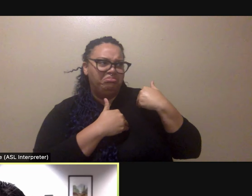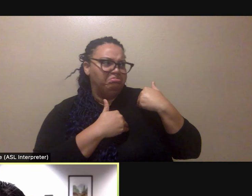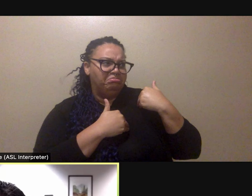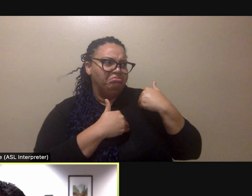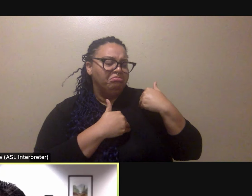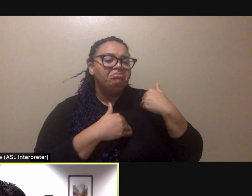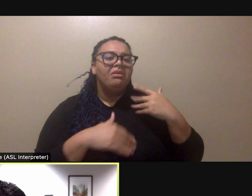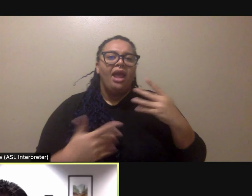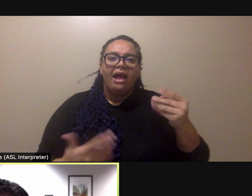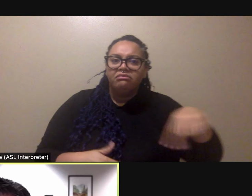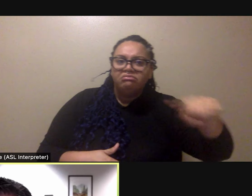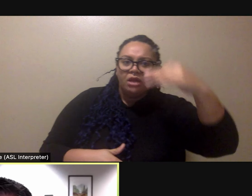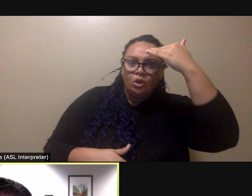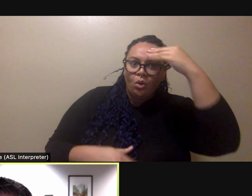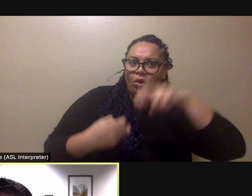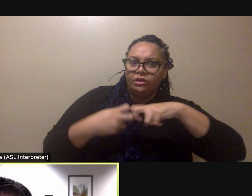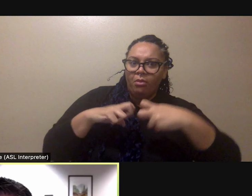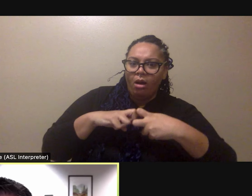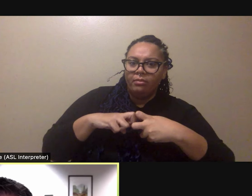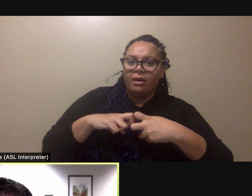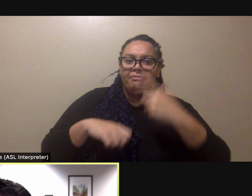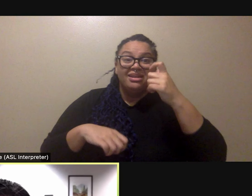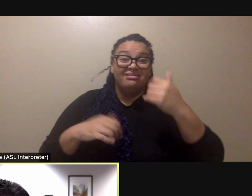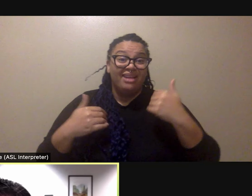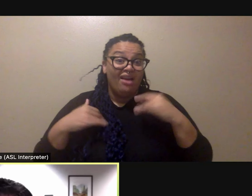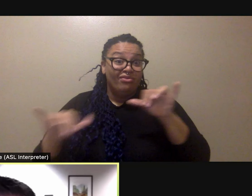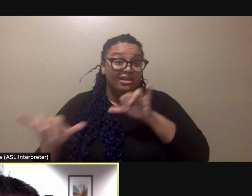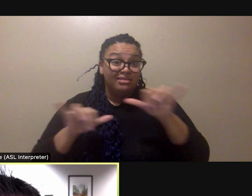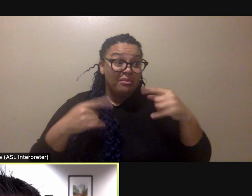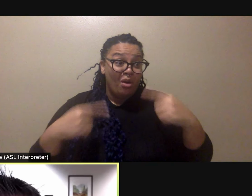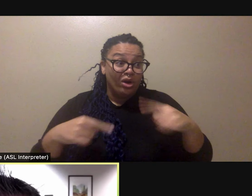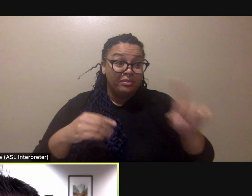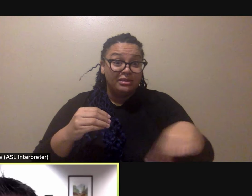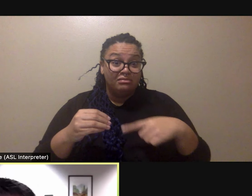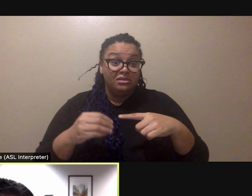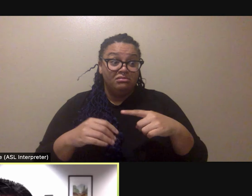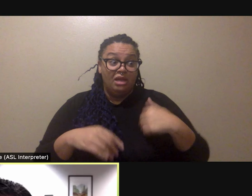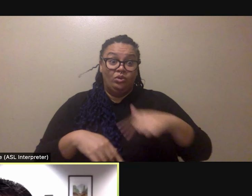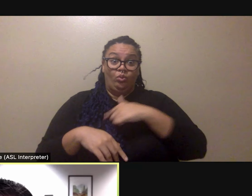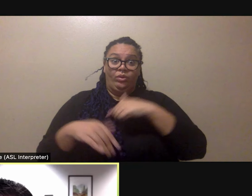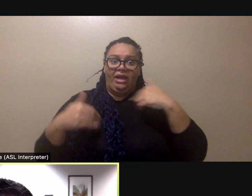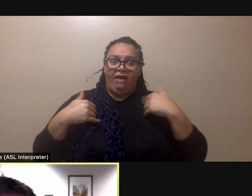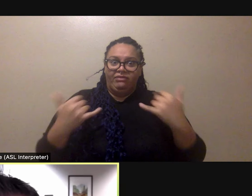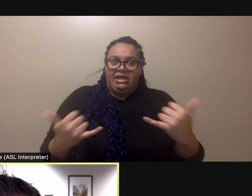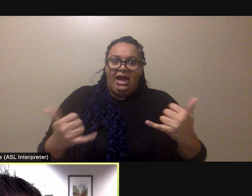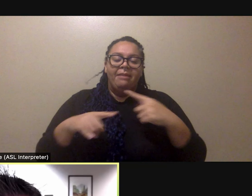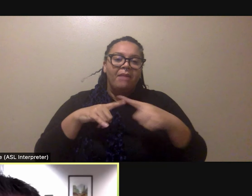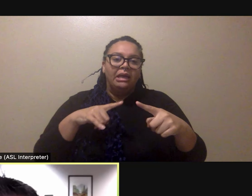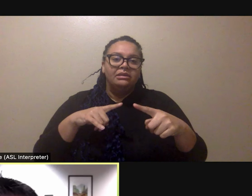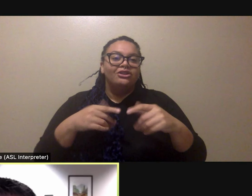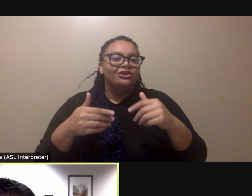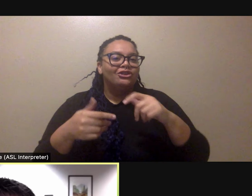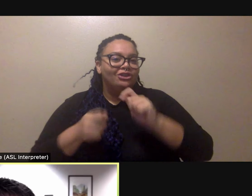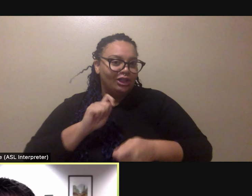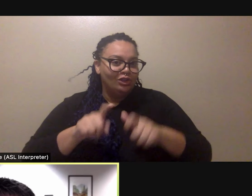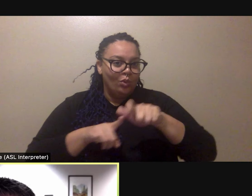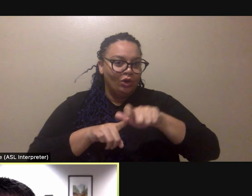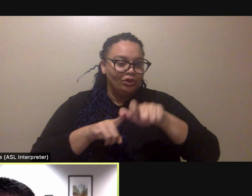But they knew it was a problem because they had the same arguments we do about race. They worded it in different ways.